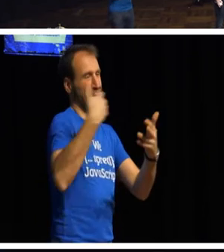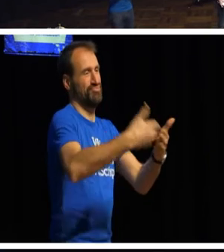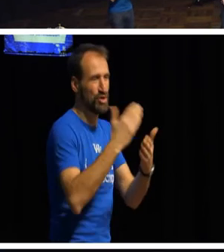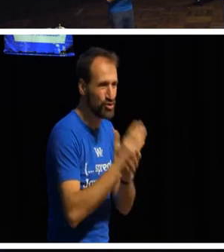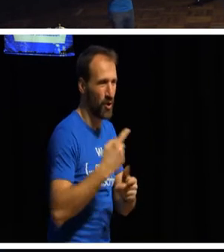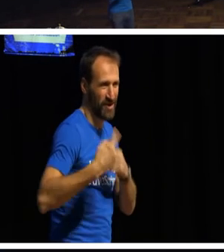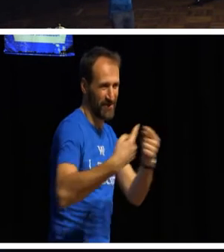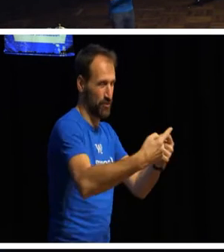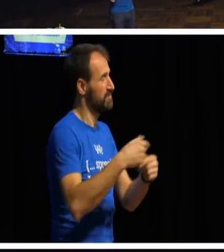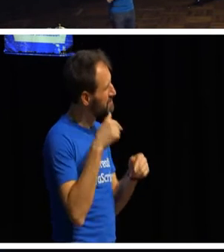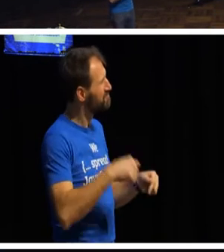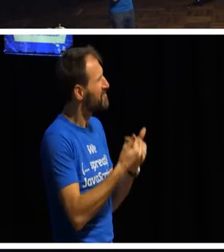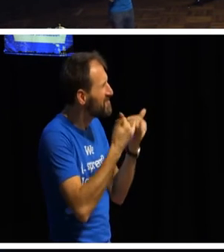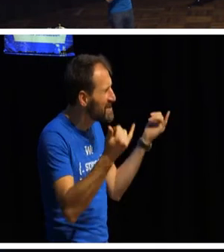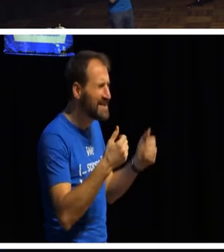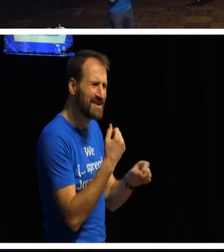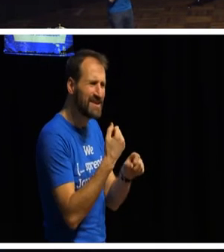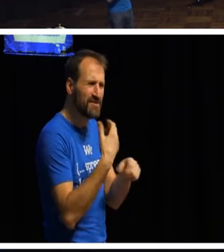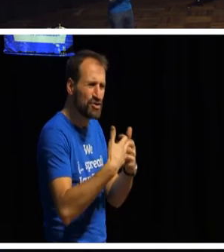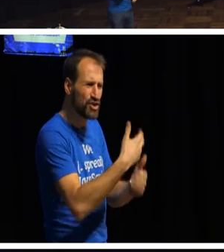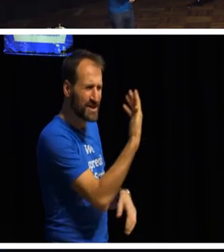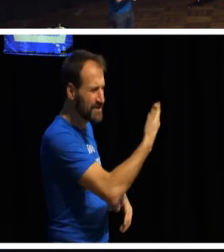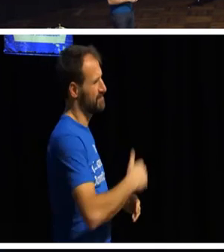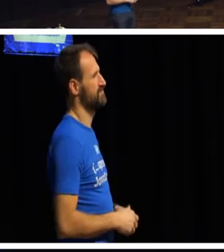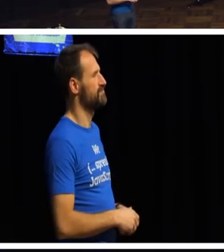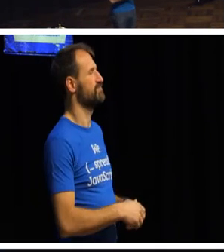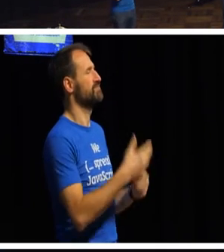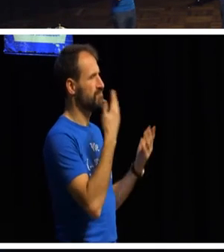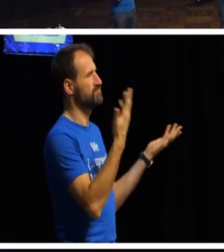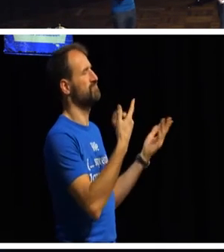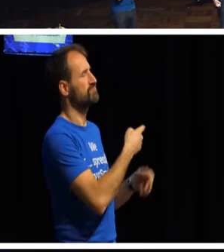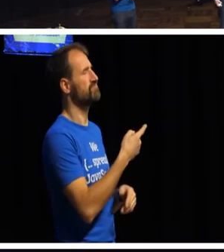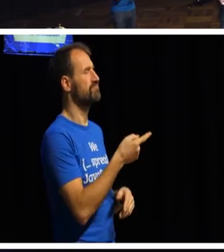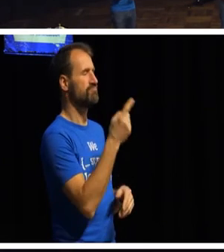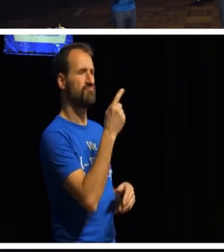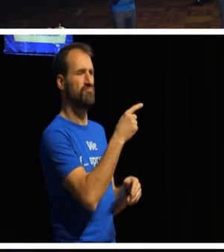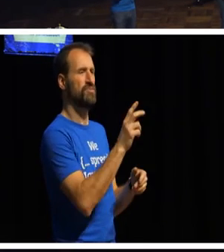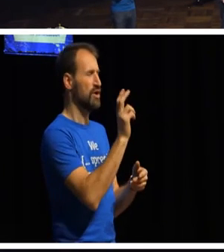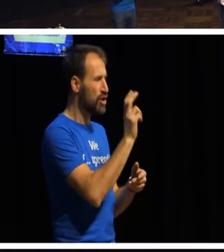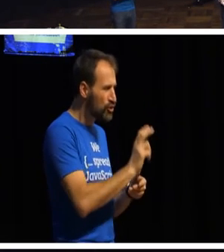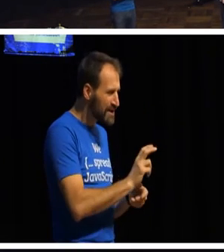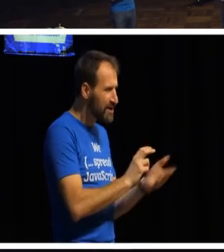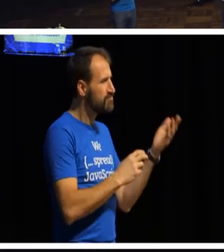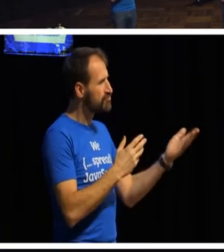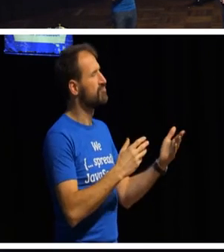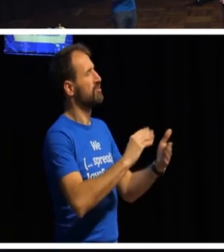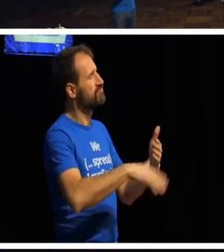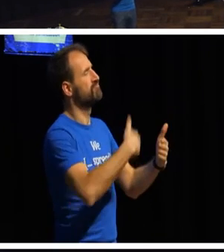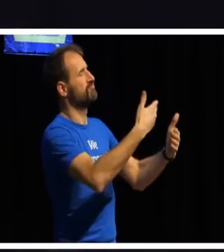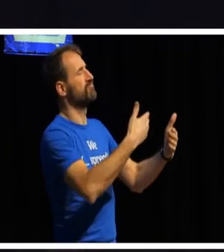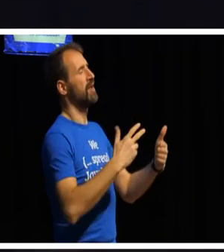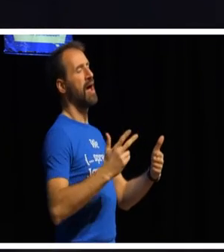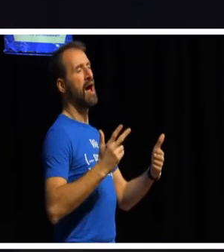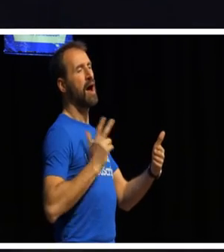loop here and even getting a reader, we can just do for await value of stream.